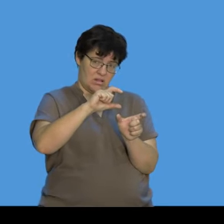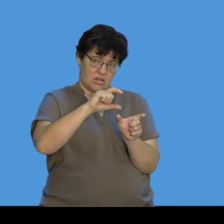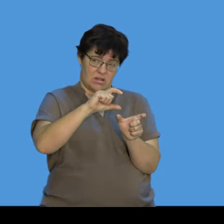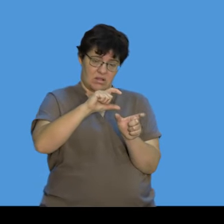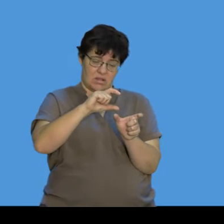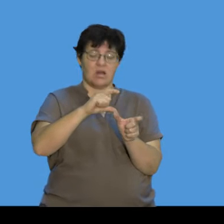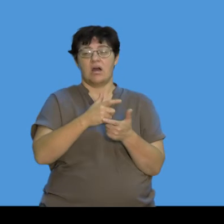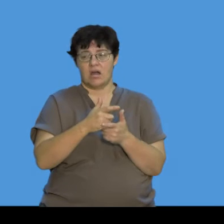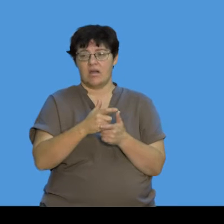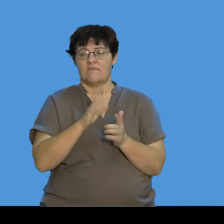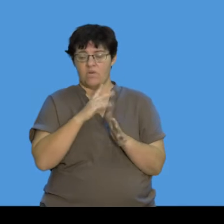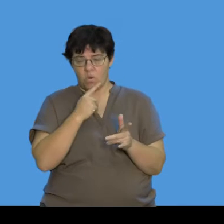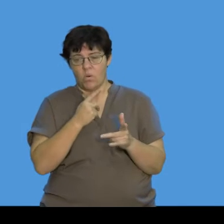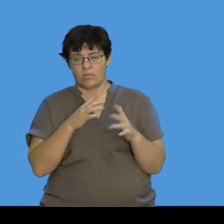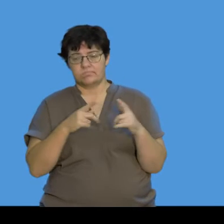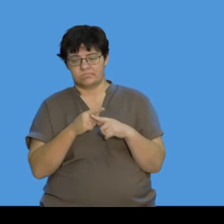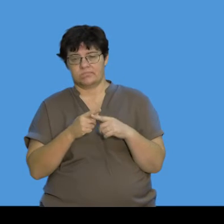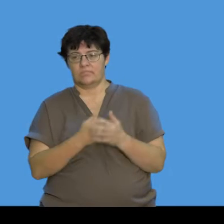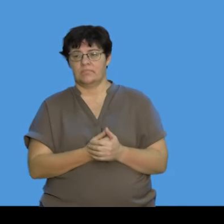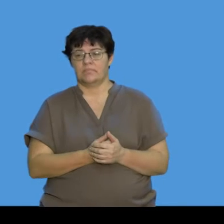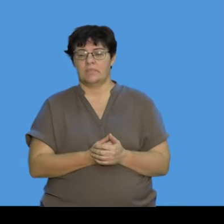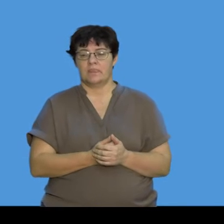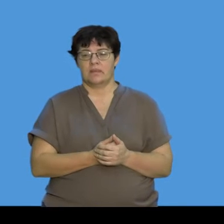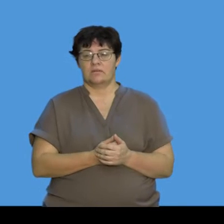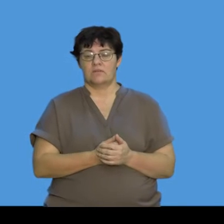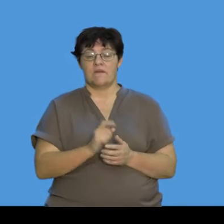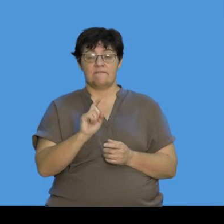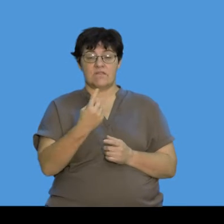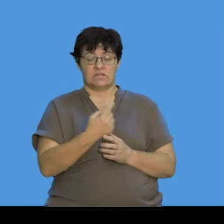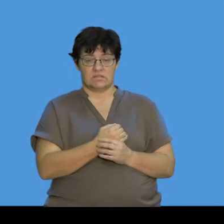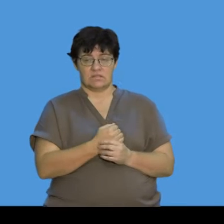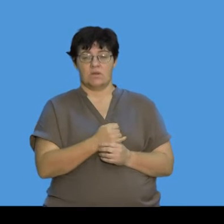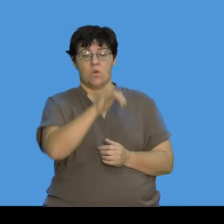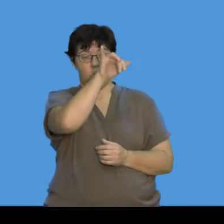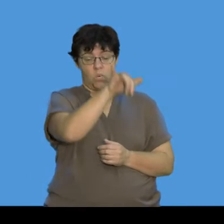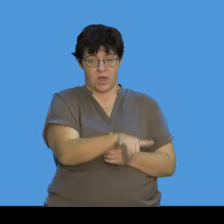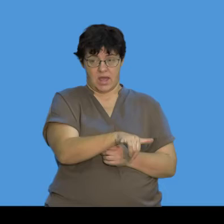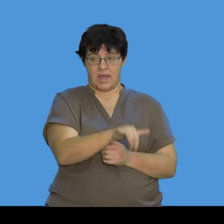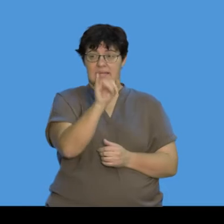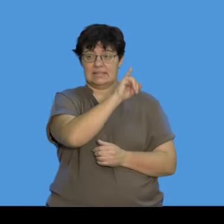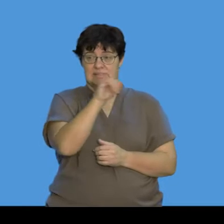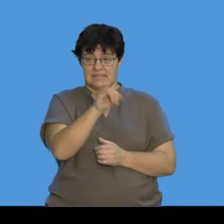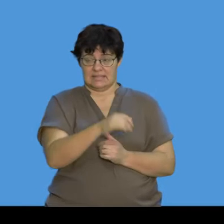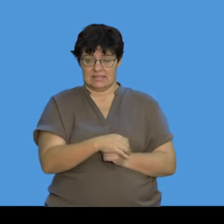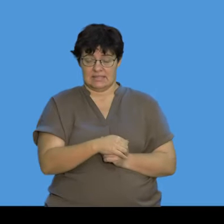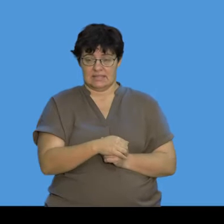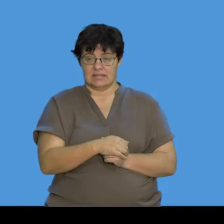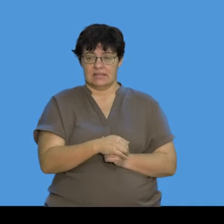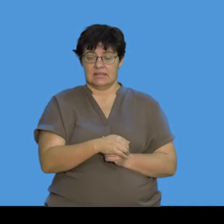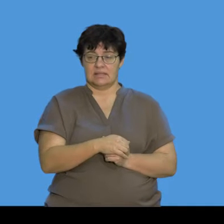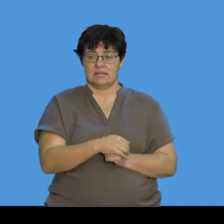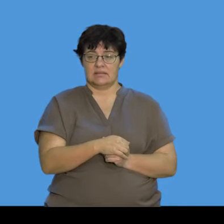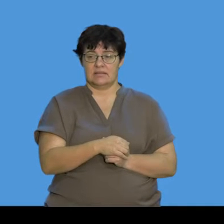following one in terms of ascending order. So that will be YZ, which is